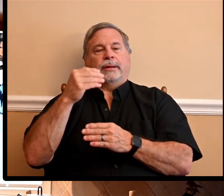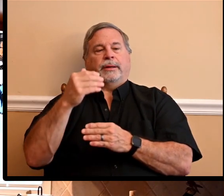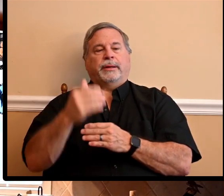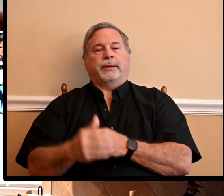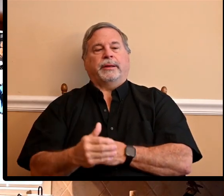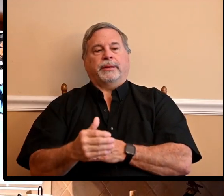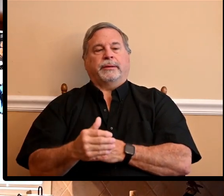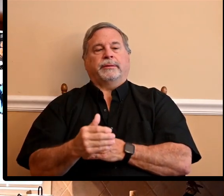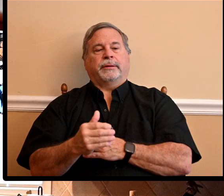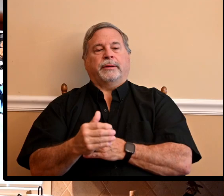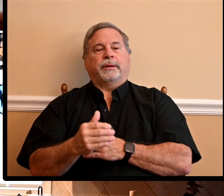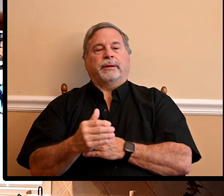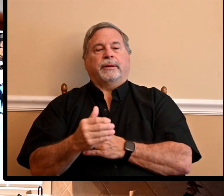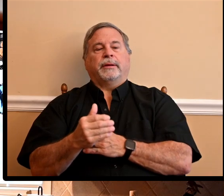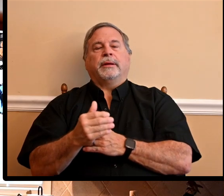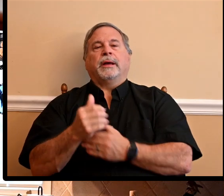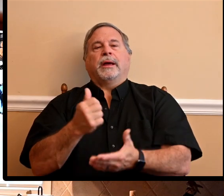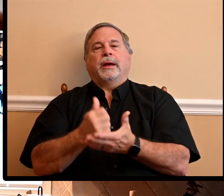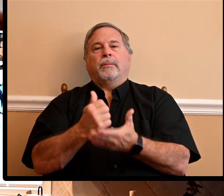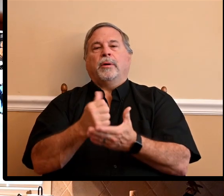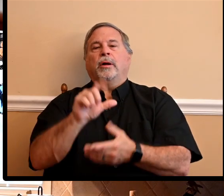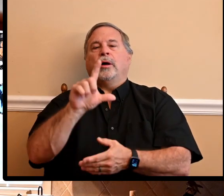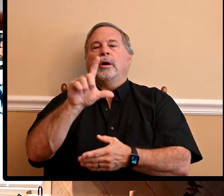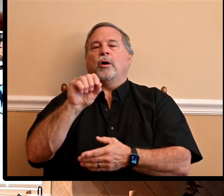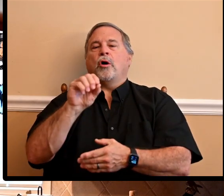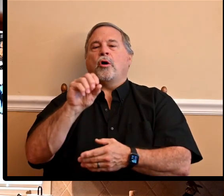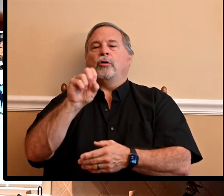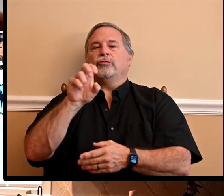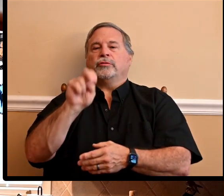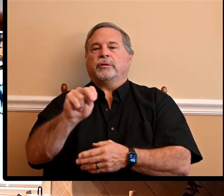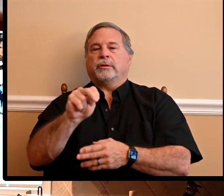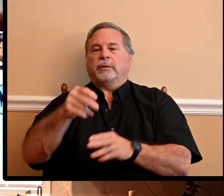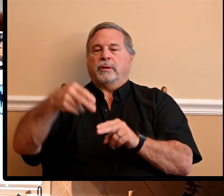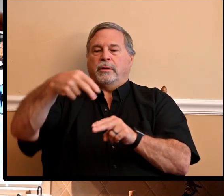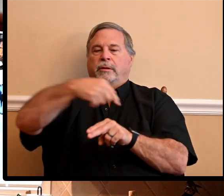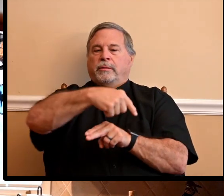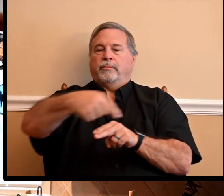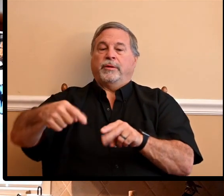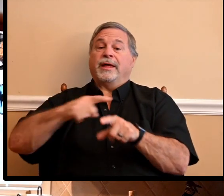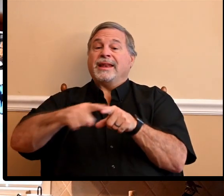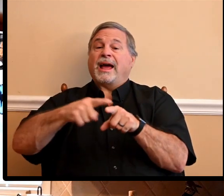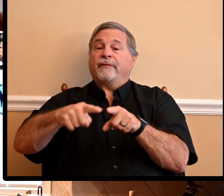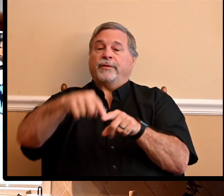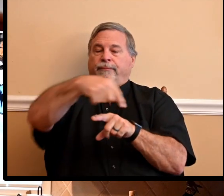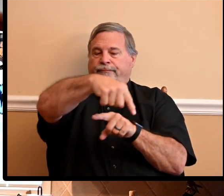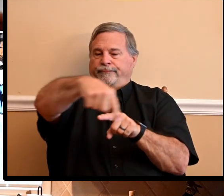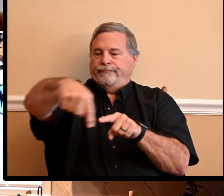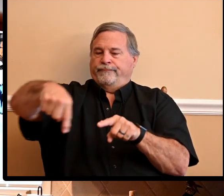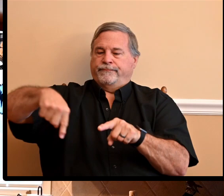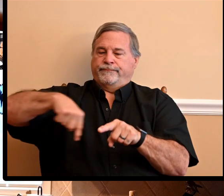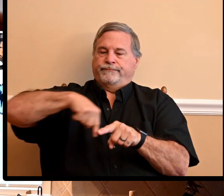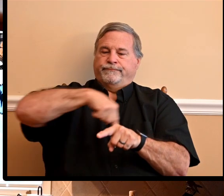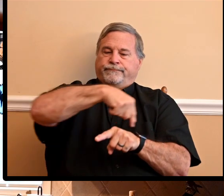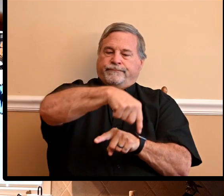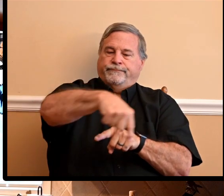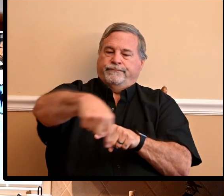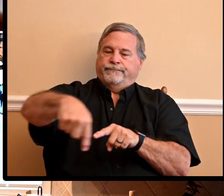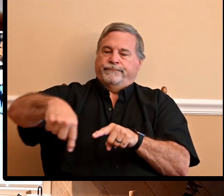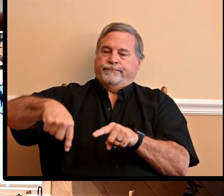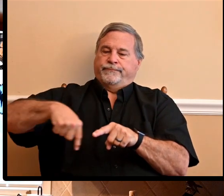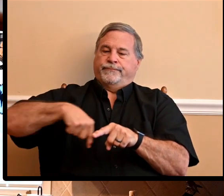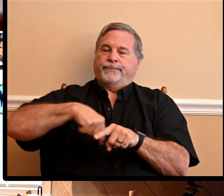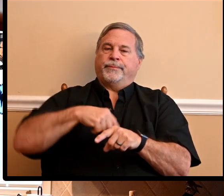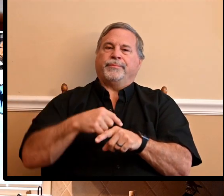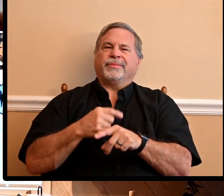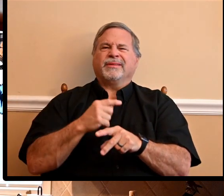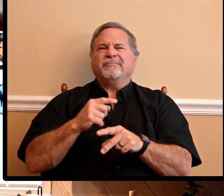The next thing we're going to do is we're going to loosen up around the side. So we're just going to take a knife and just kind of